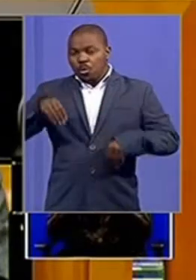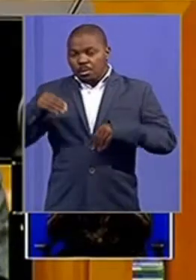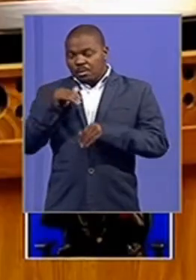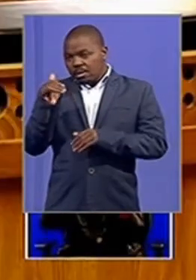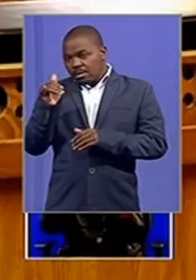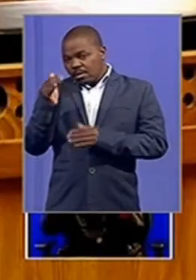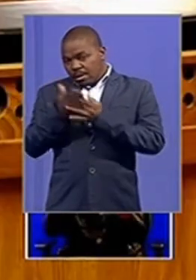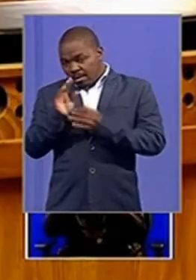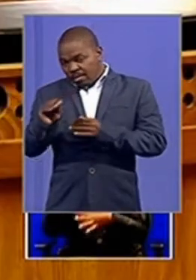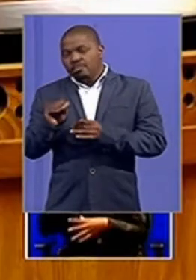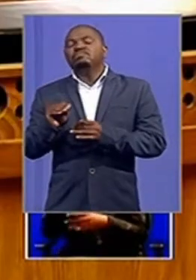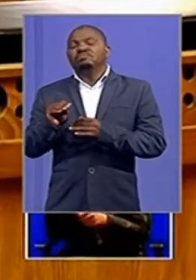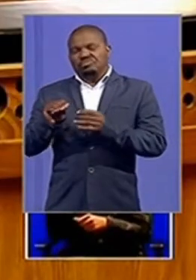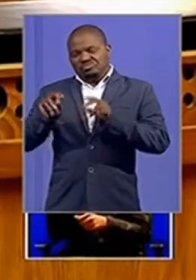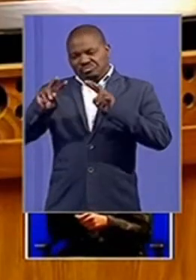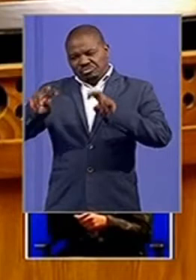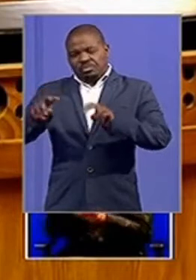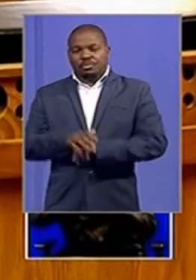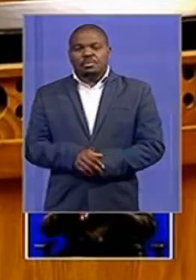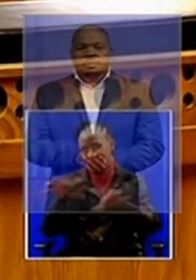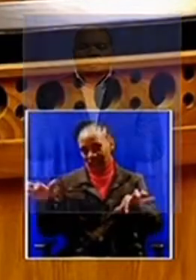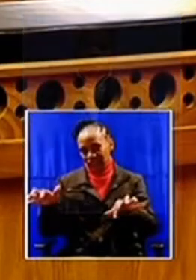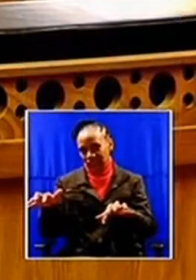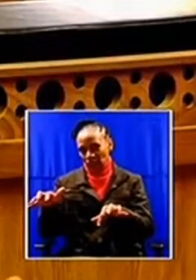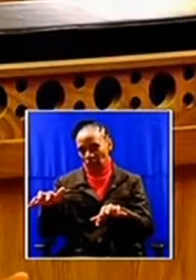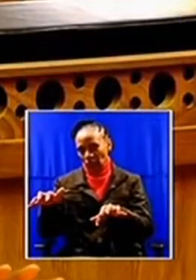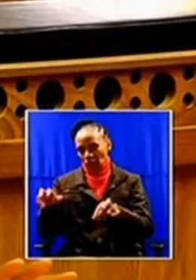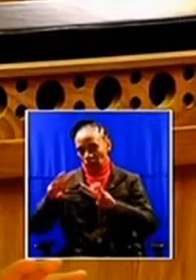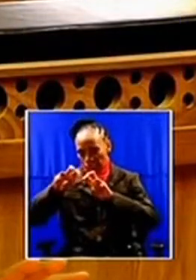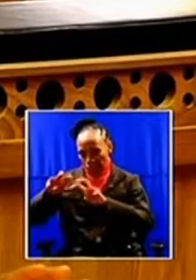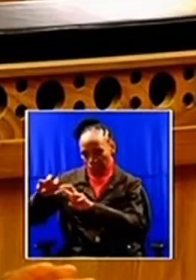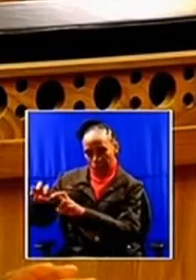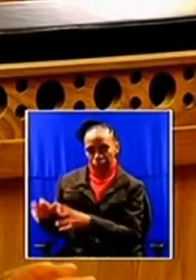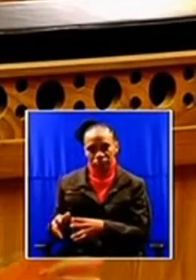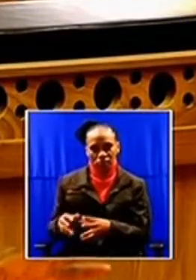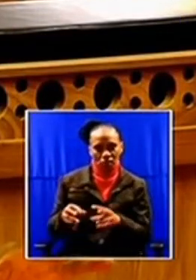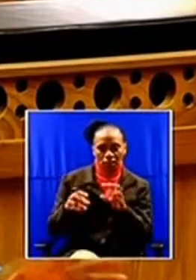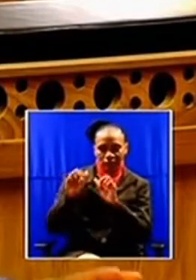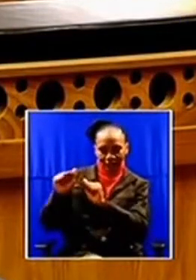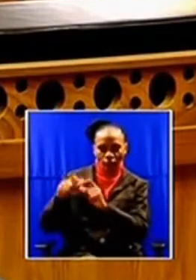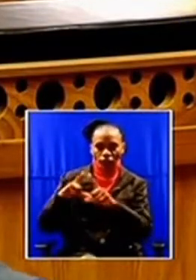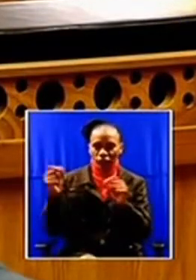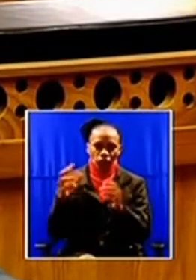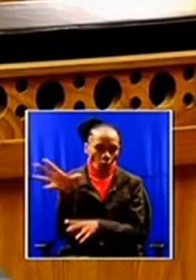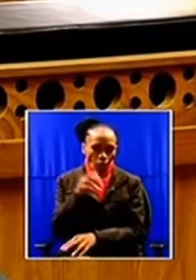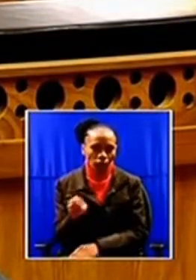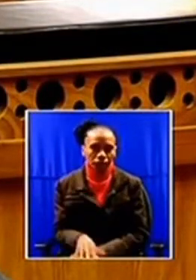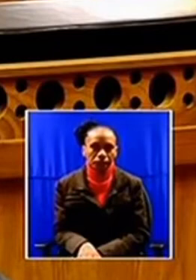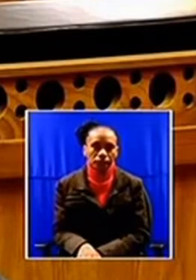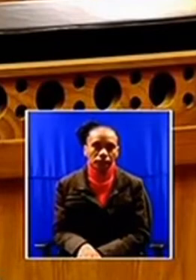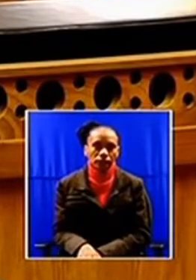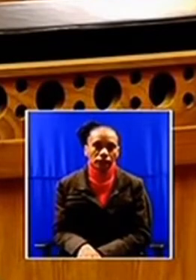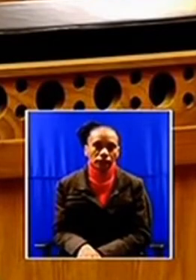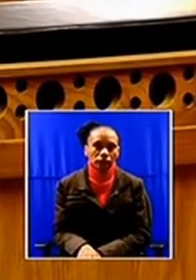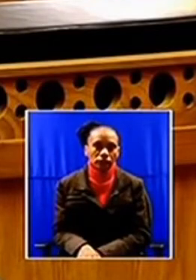Many of these investigations have been concluded, and the dockets have